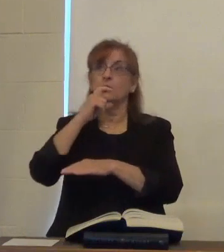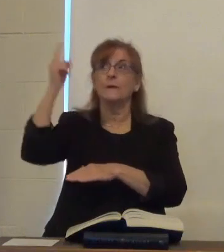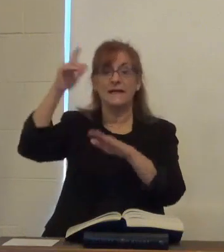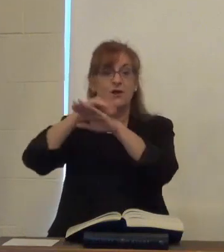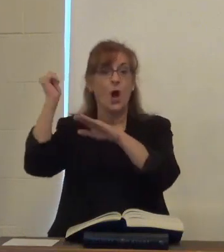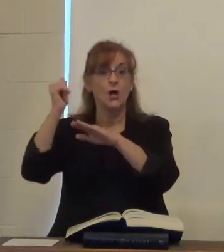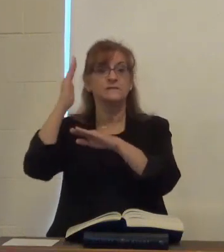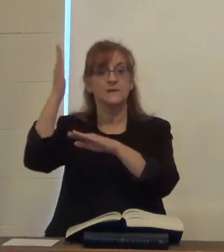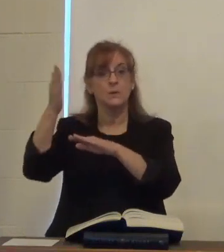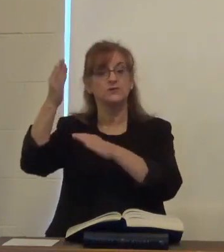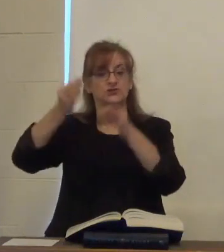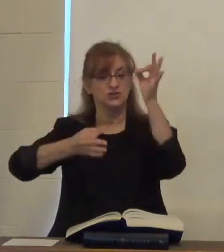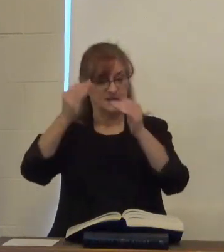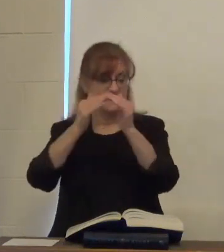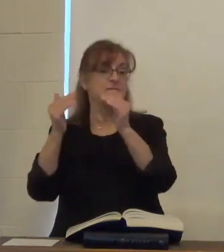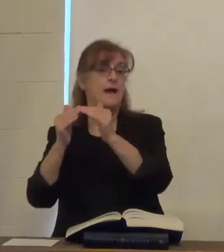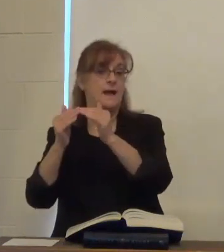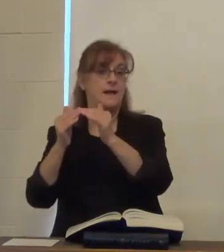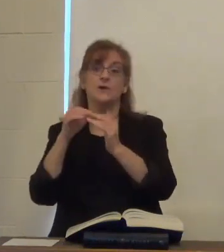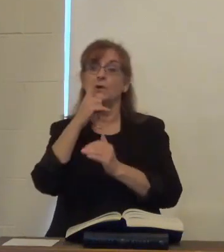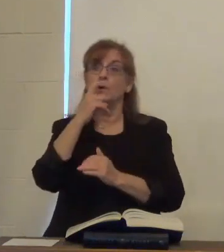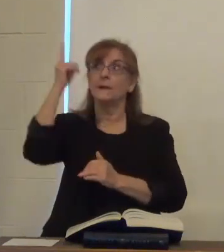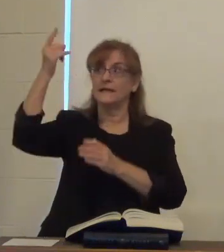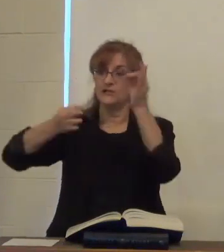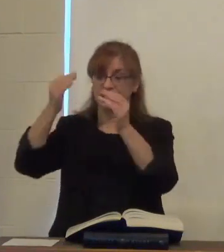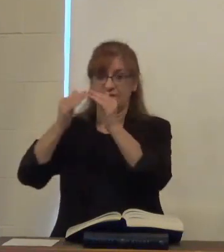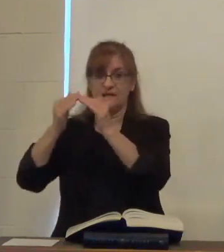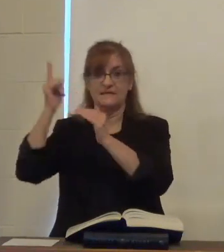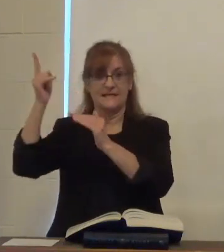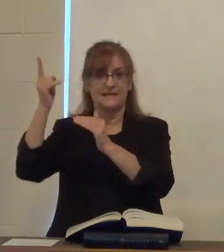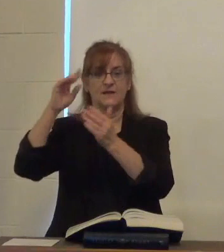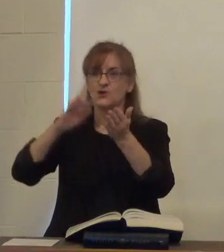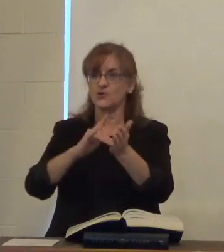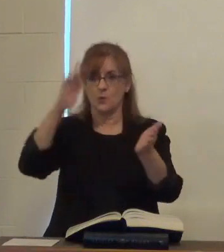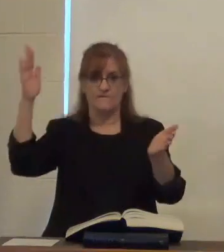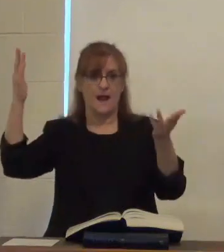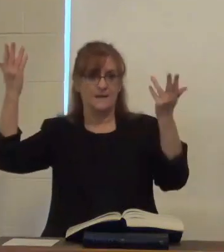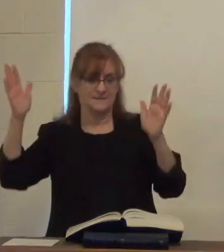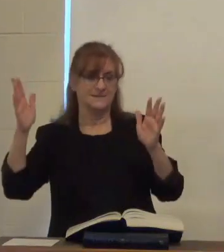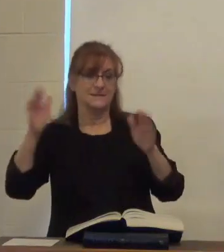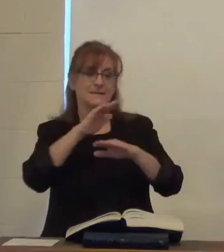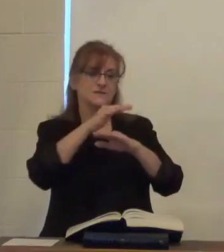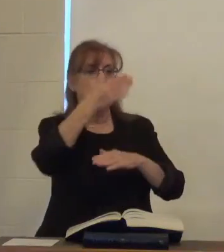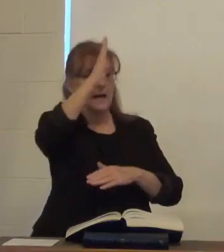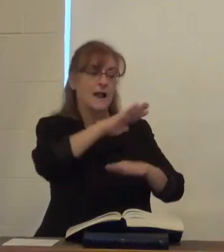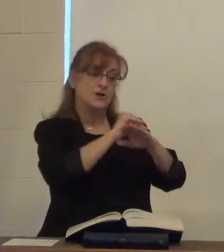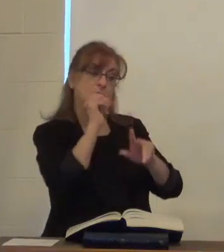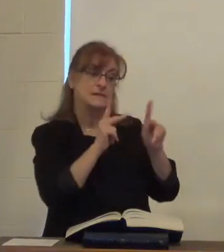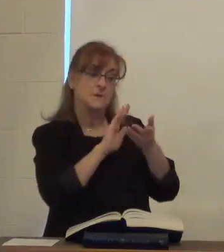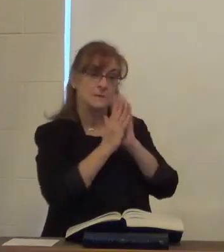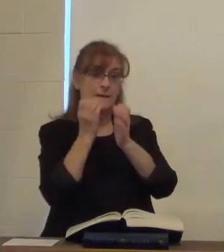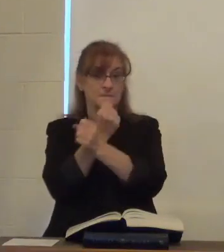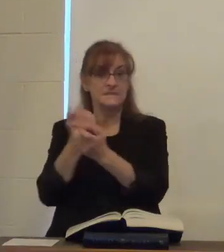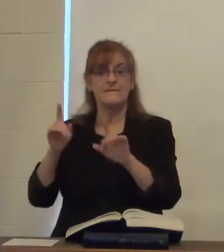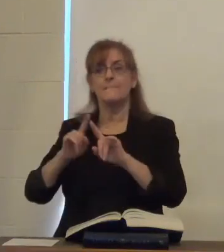called, them he also justified. And whom he justified, them he also glorified. God calls man to be saved. But you know what?